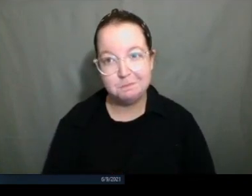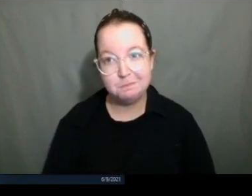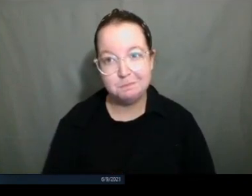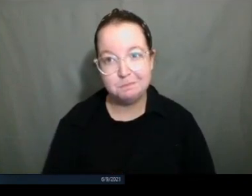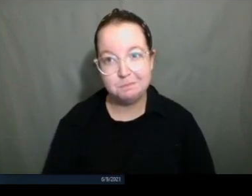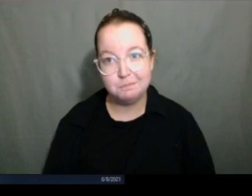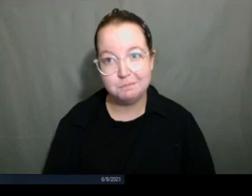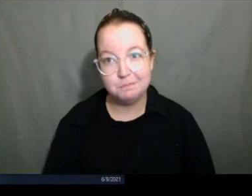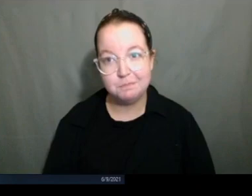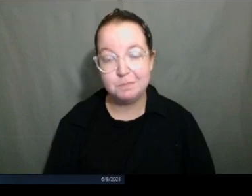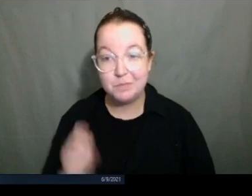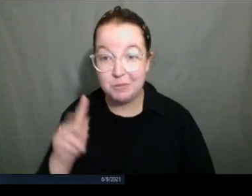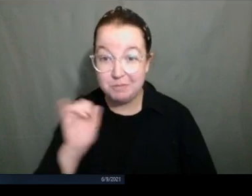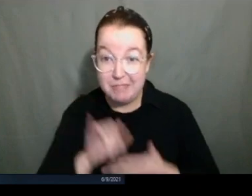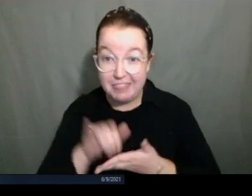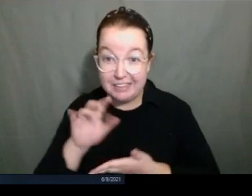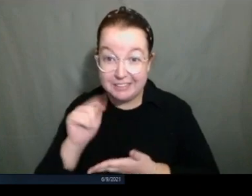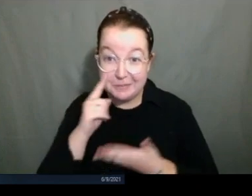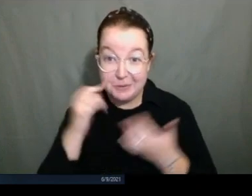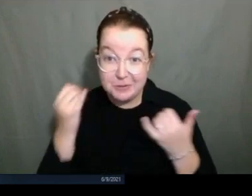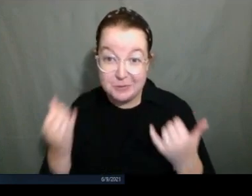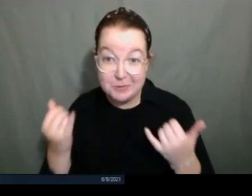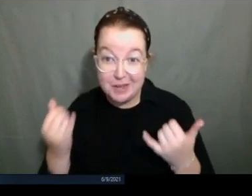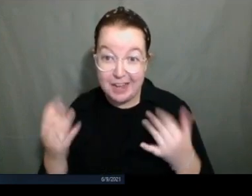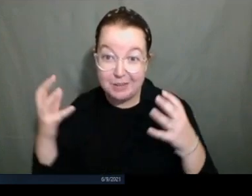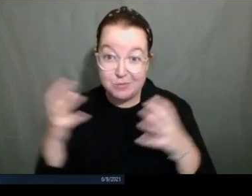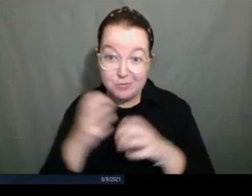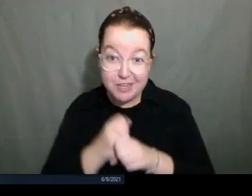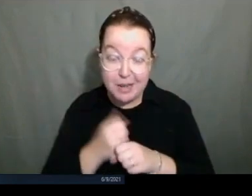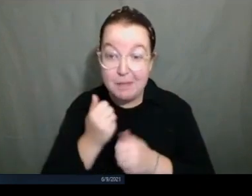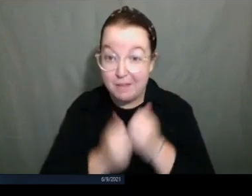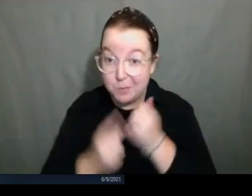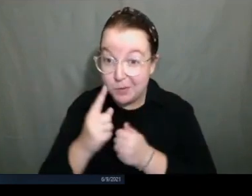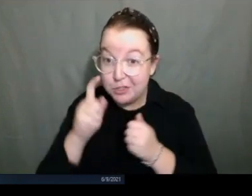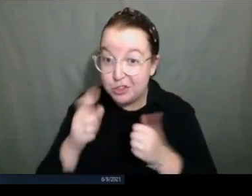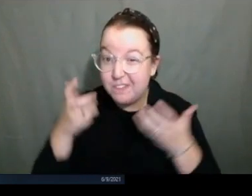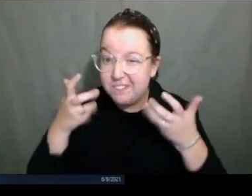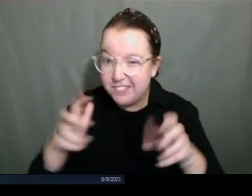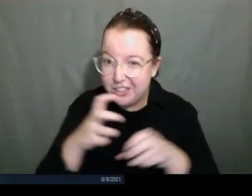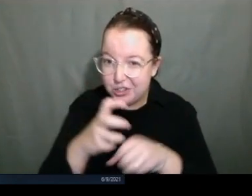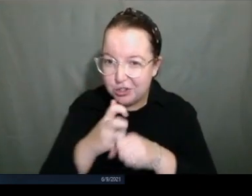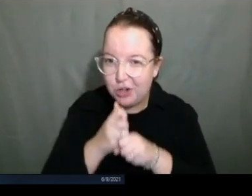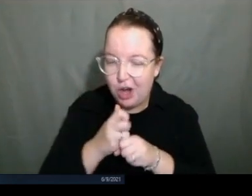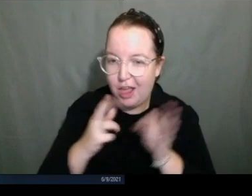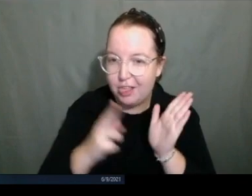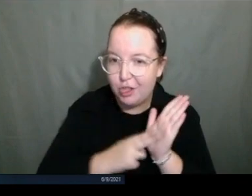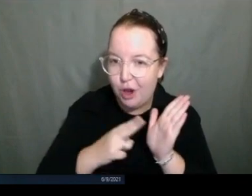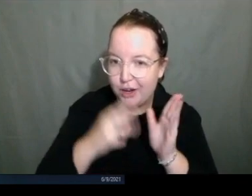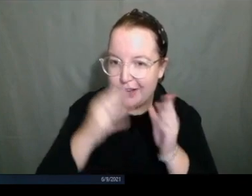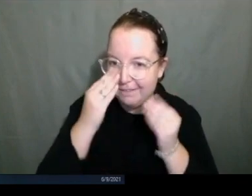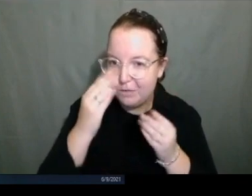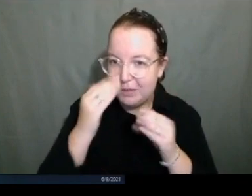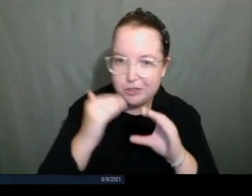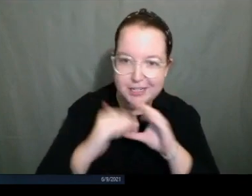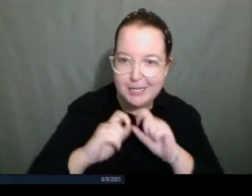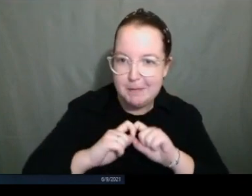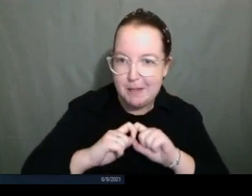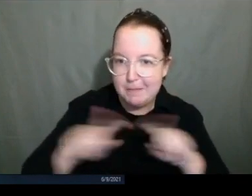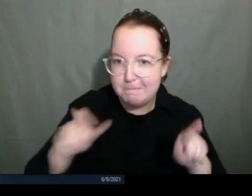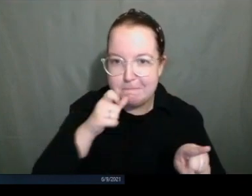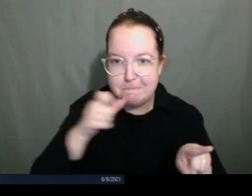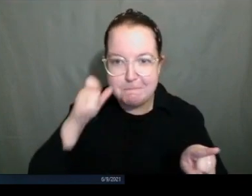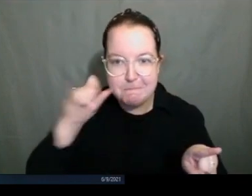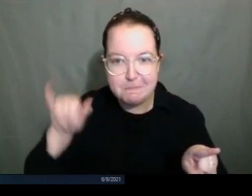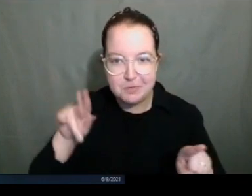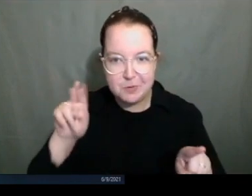All right, so that is it for today's training. Just to recap, everybody should have already received their login information. It was sent out yesterday. If